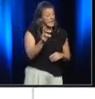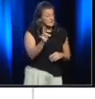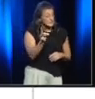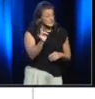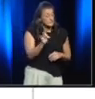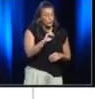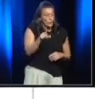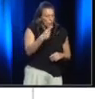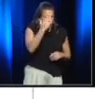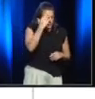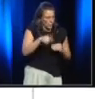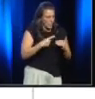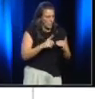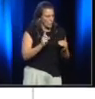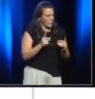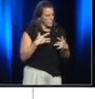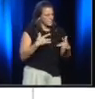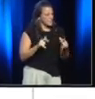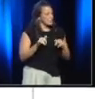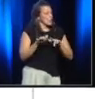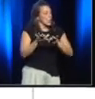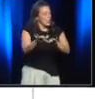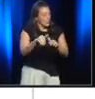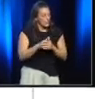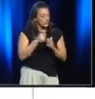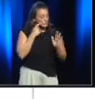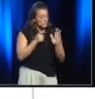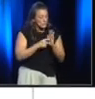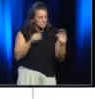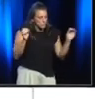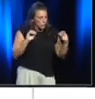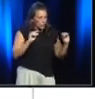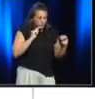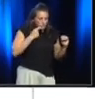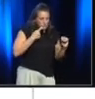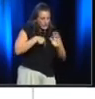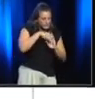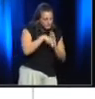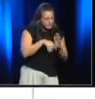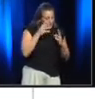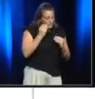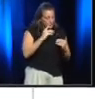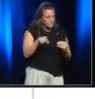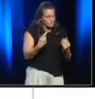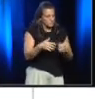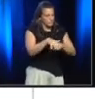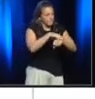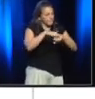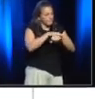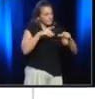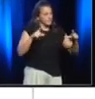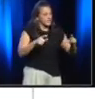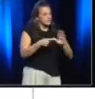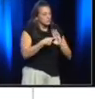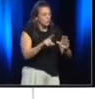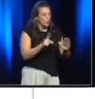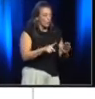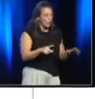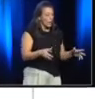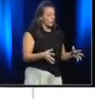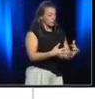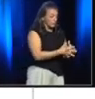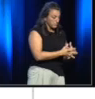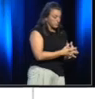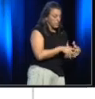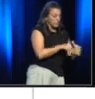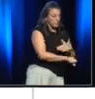about where they went. And you'll notice there's no at-sea information at all. This is really just a map showing the breeding locations of the seals. Once